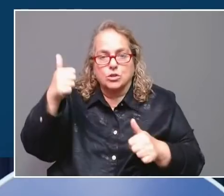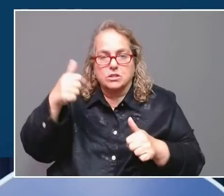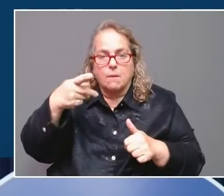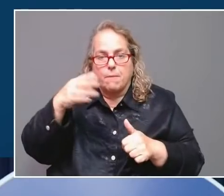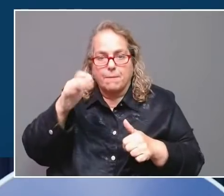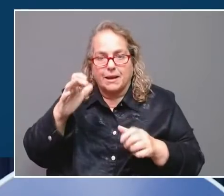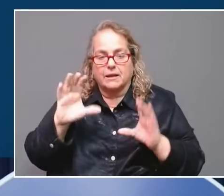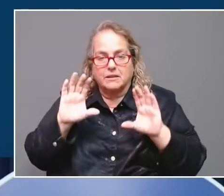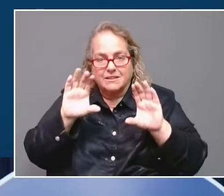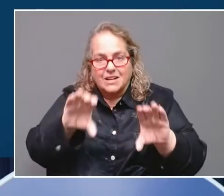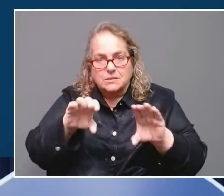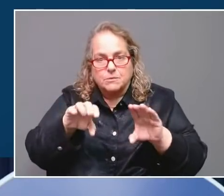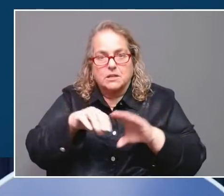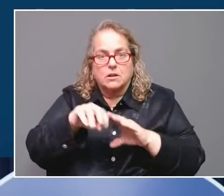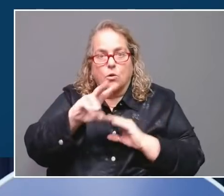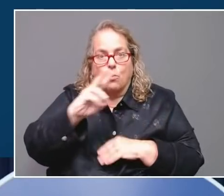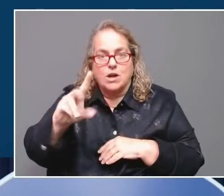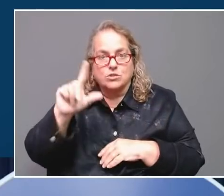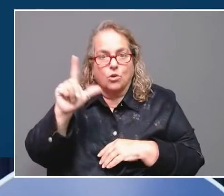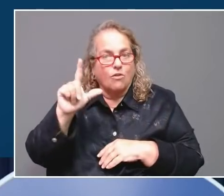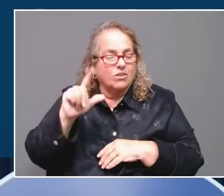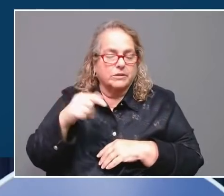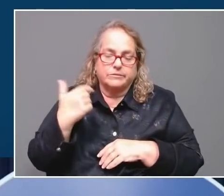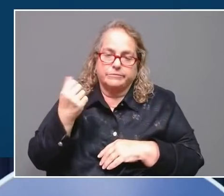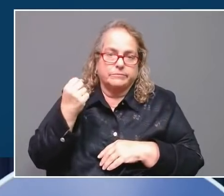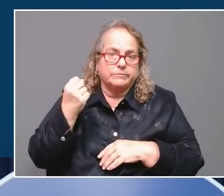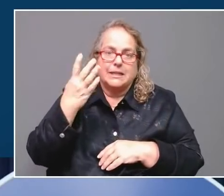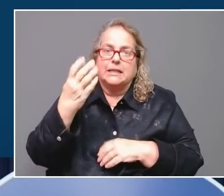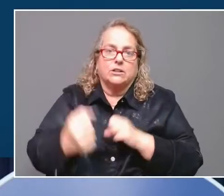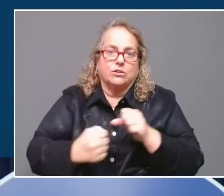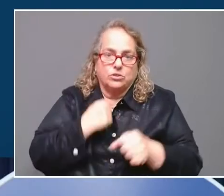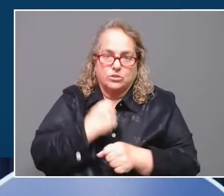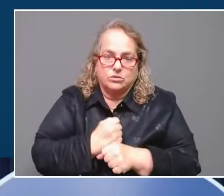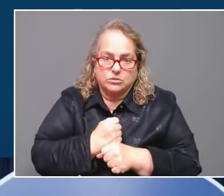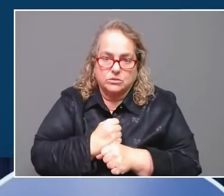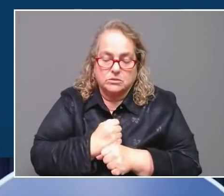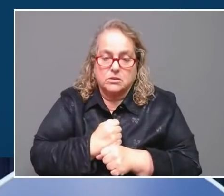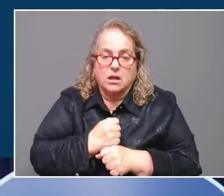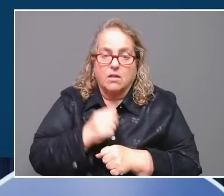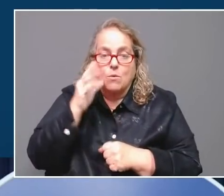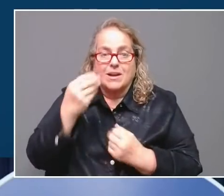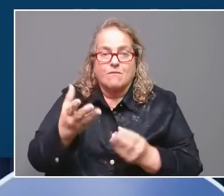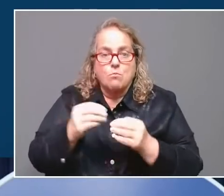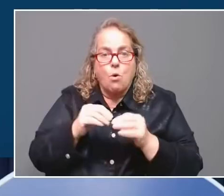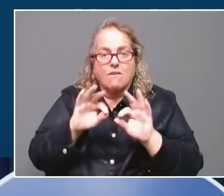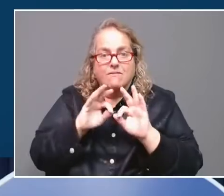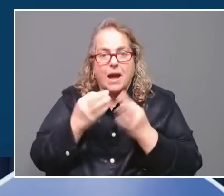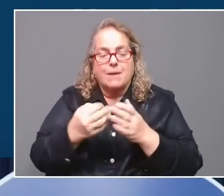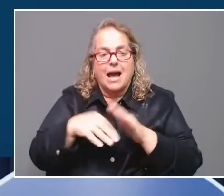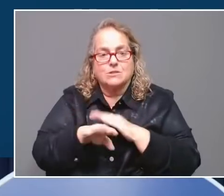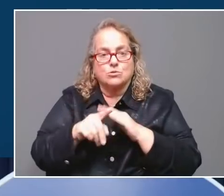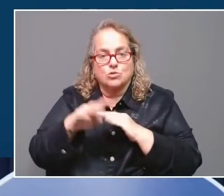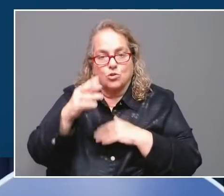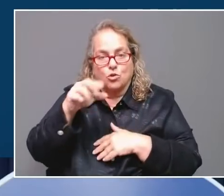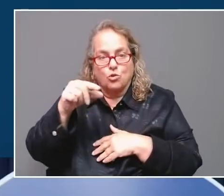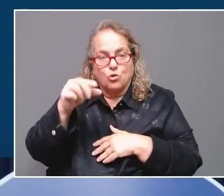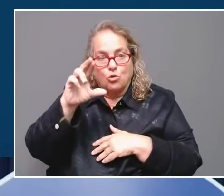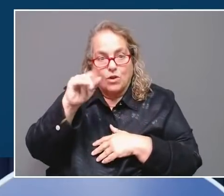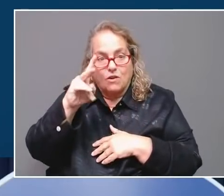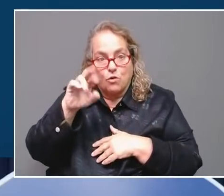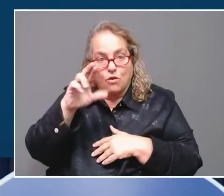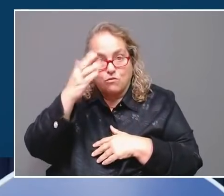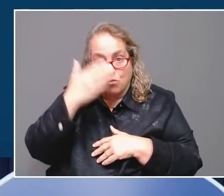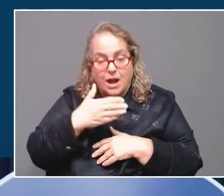in decades. The expansion will give more families access to the riverfront and to be open to green space. The